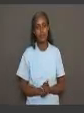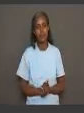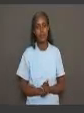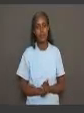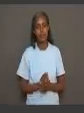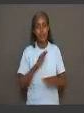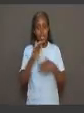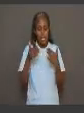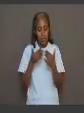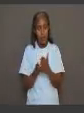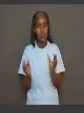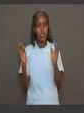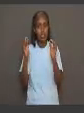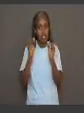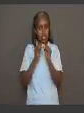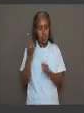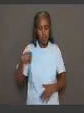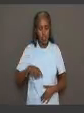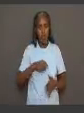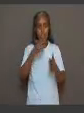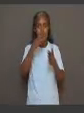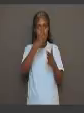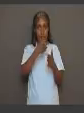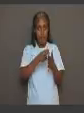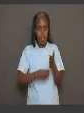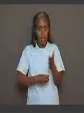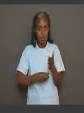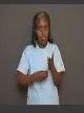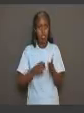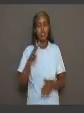The total sum of our values is